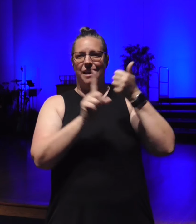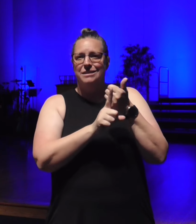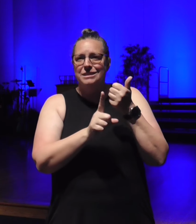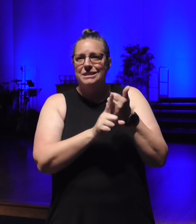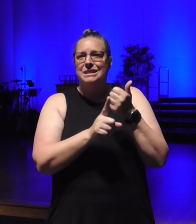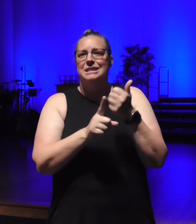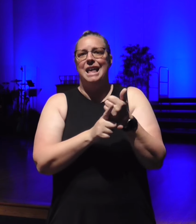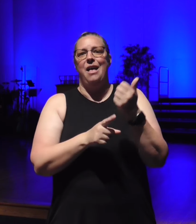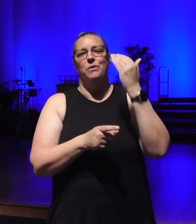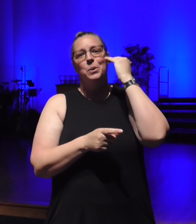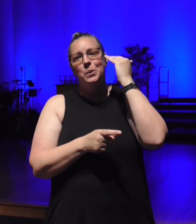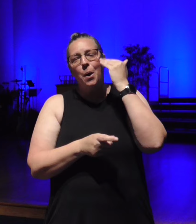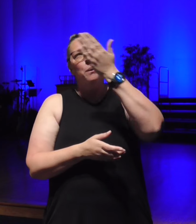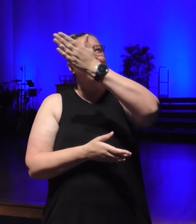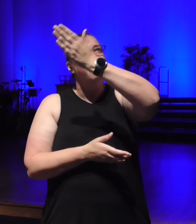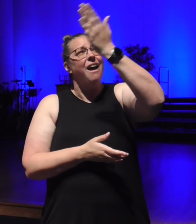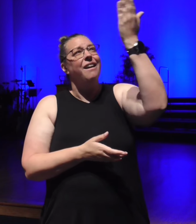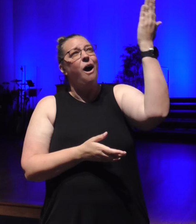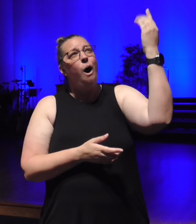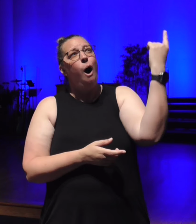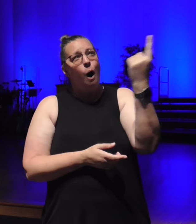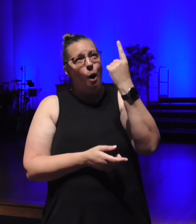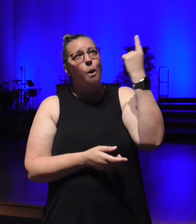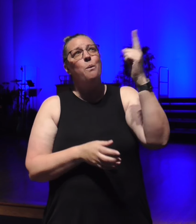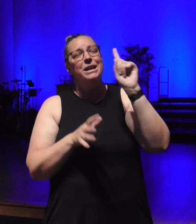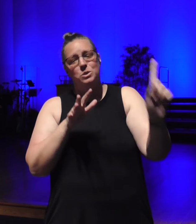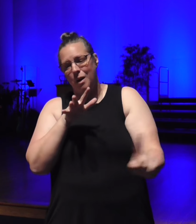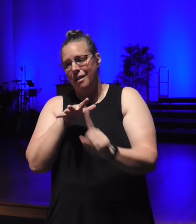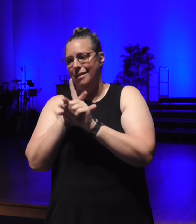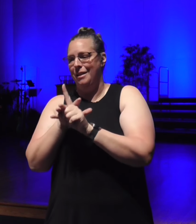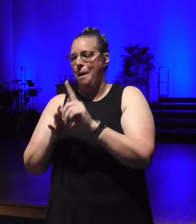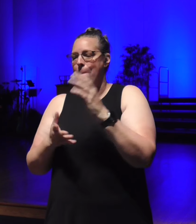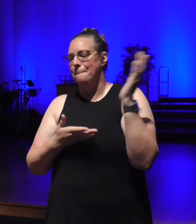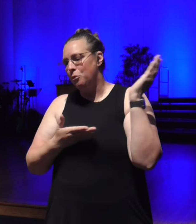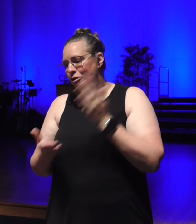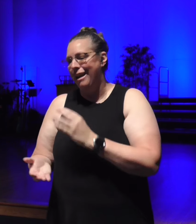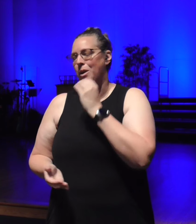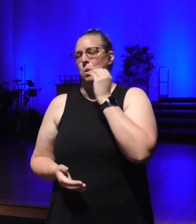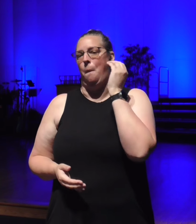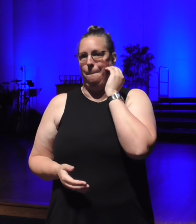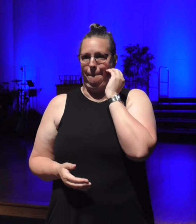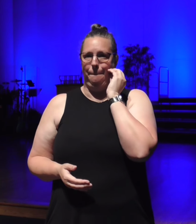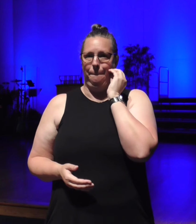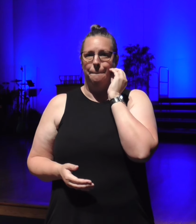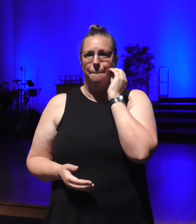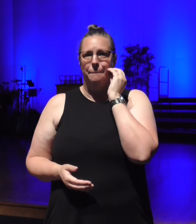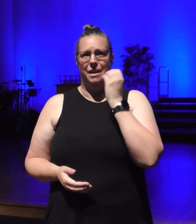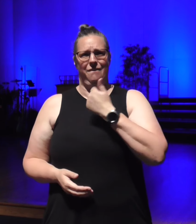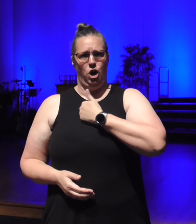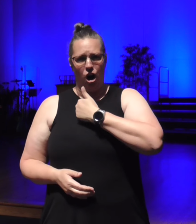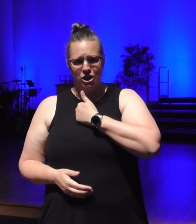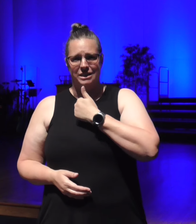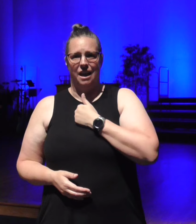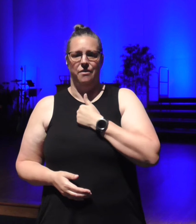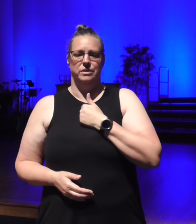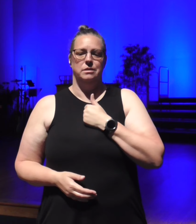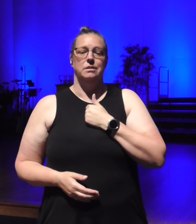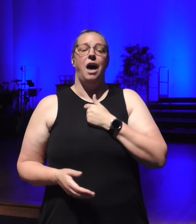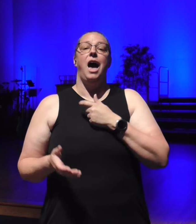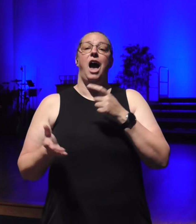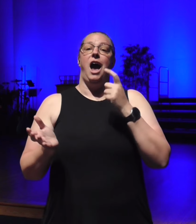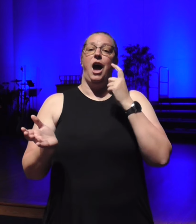the universe is always conspiring to bring us home to ourselves. Glorians